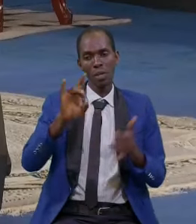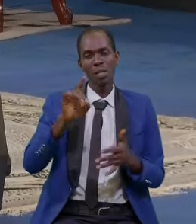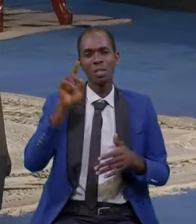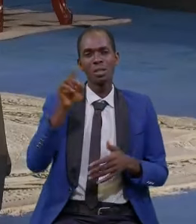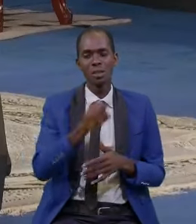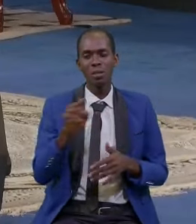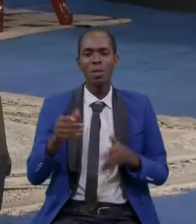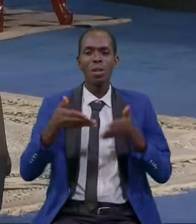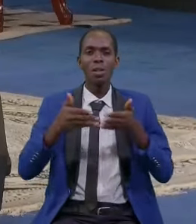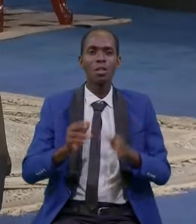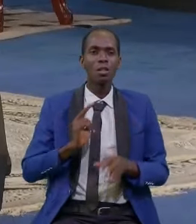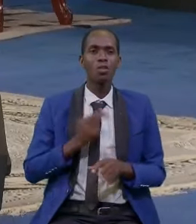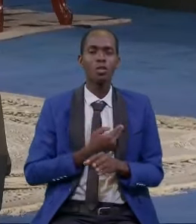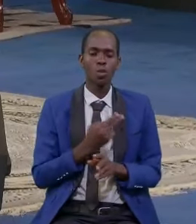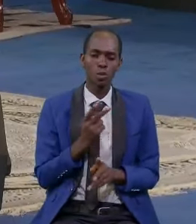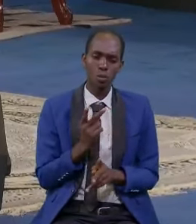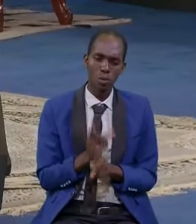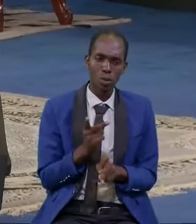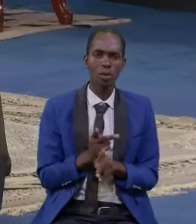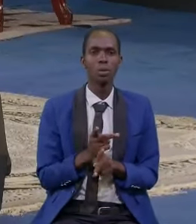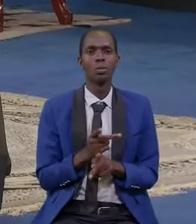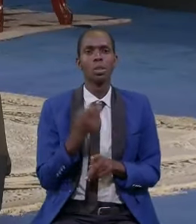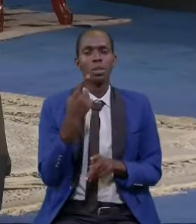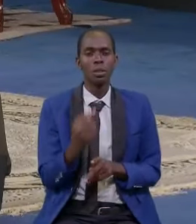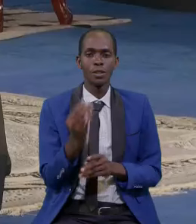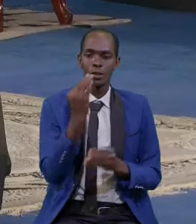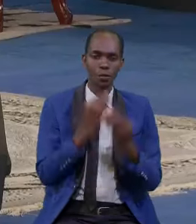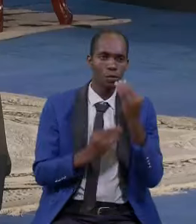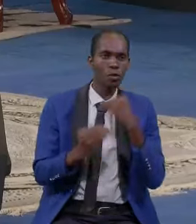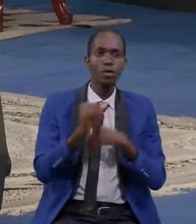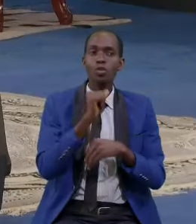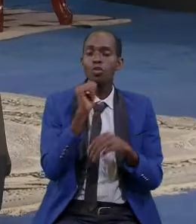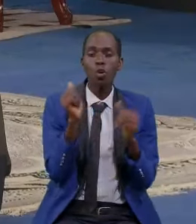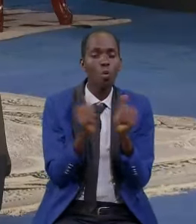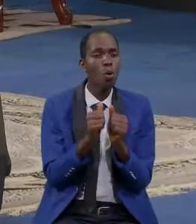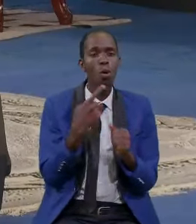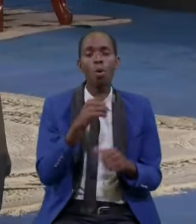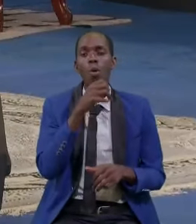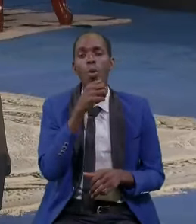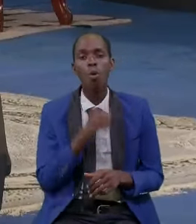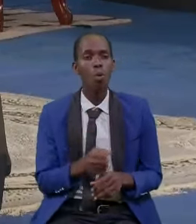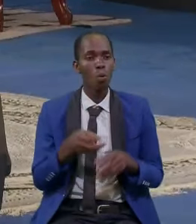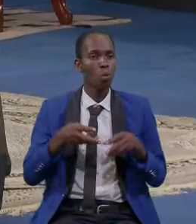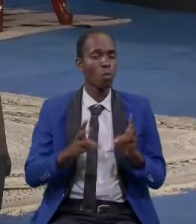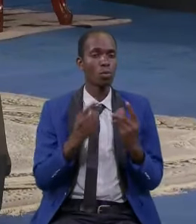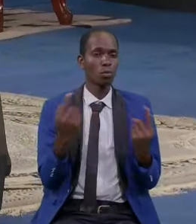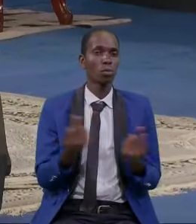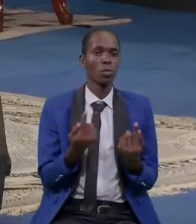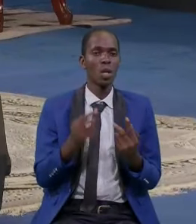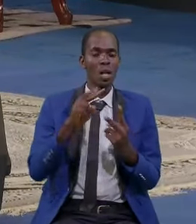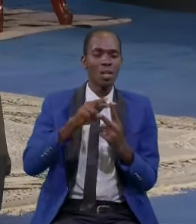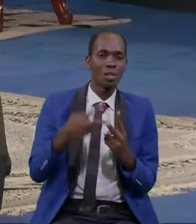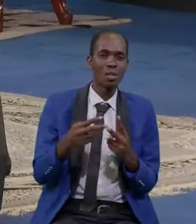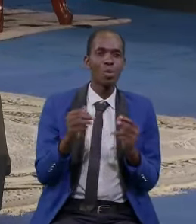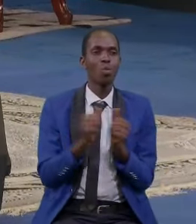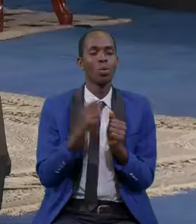not with the old leaven, neither with the leaven of malice